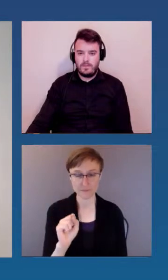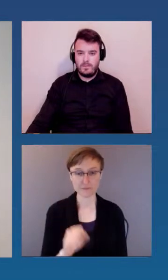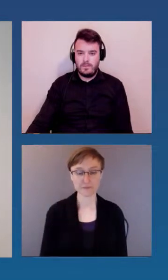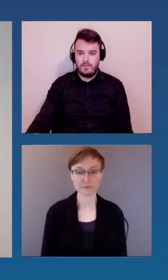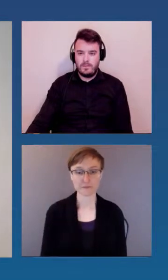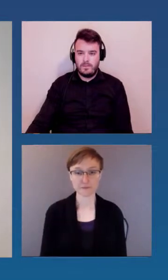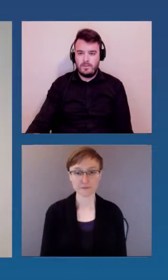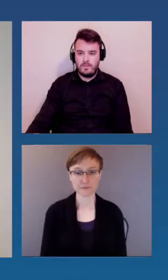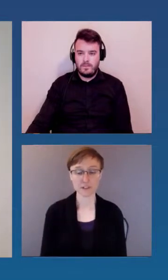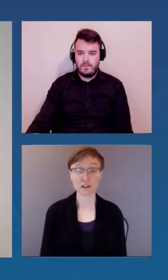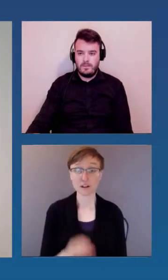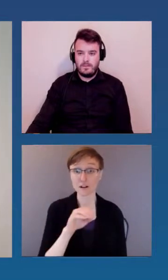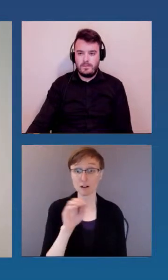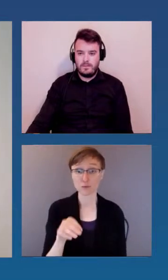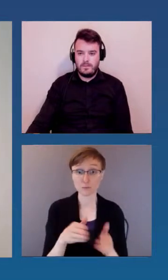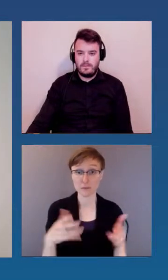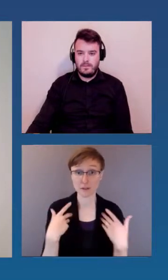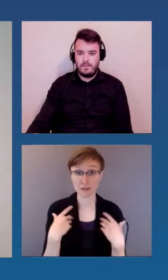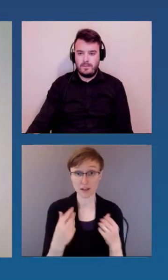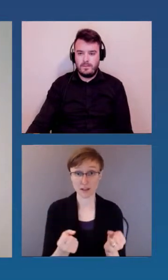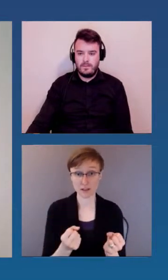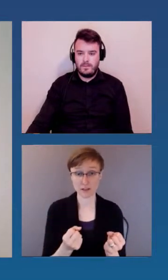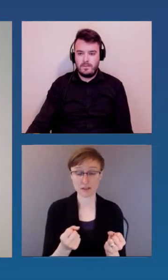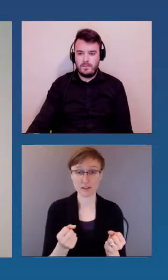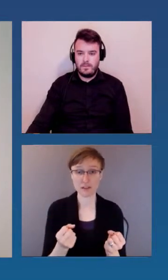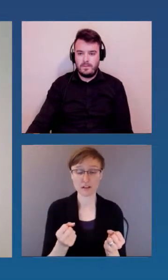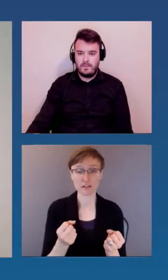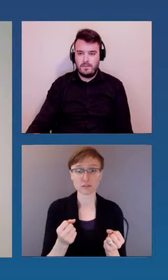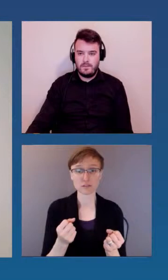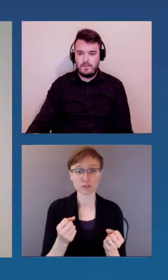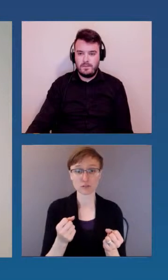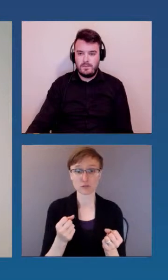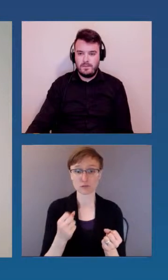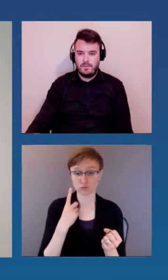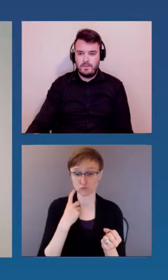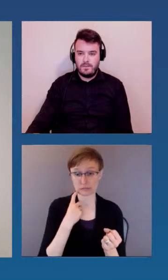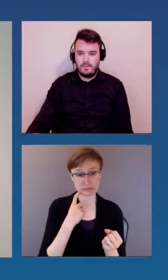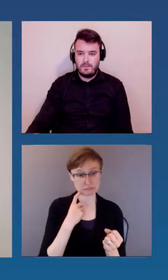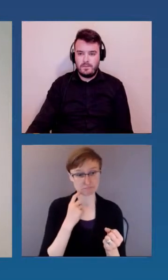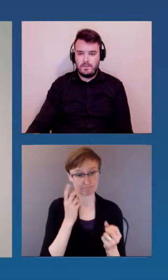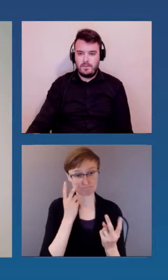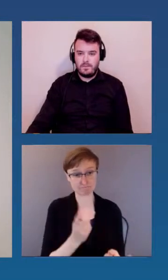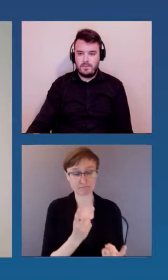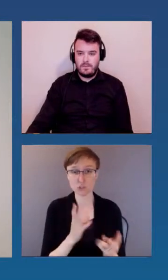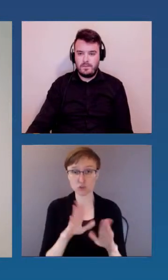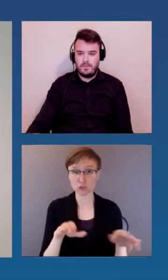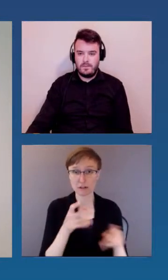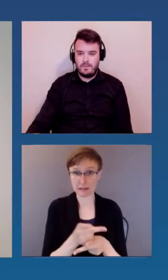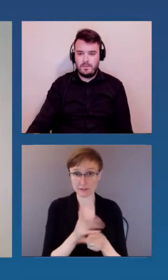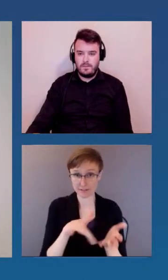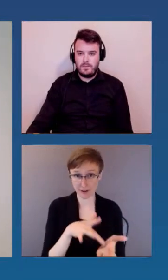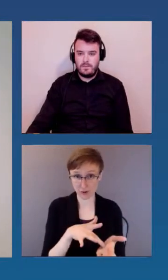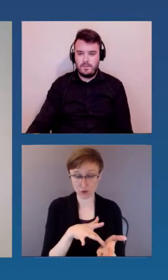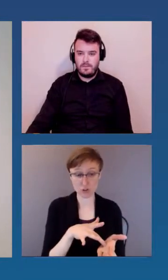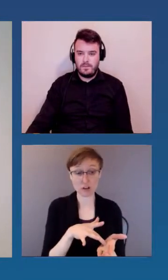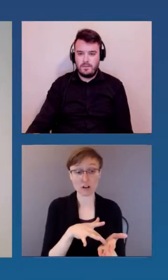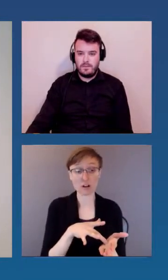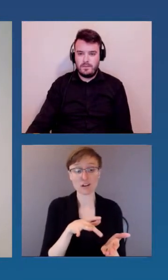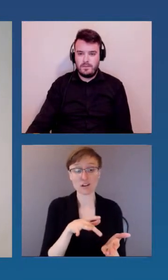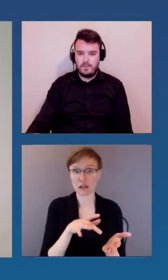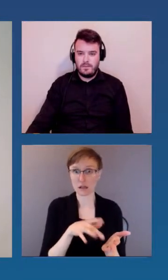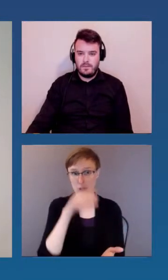So it's a very similar protocol to our other outbreak investigations, where we'd also be a resource and advise